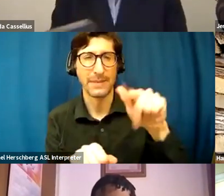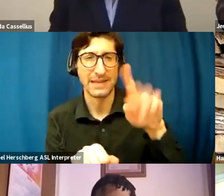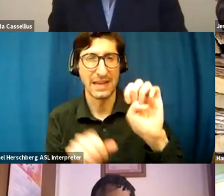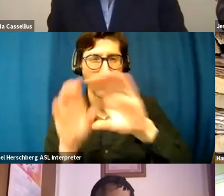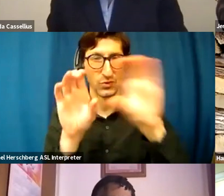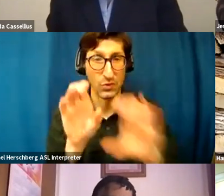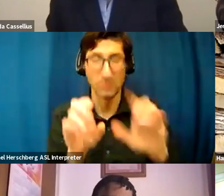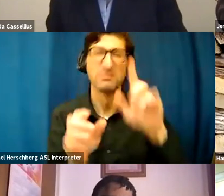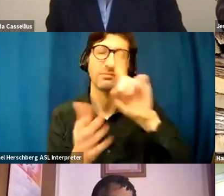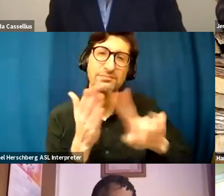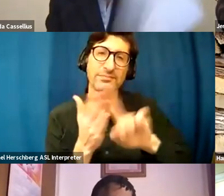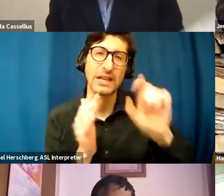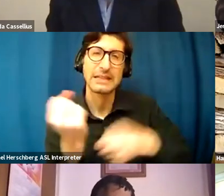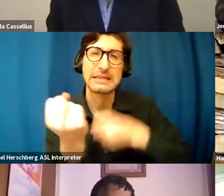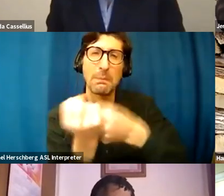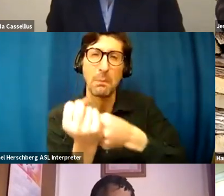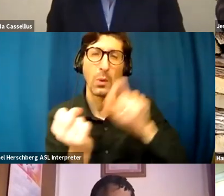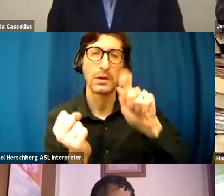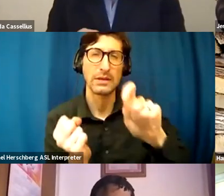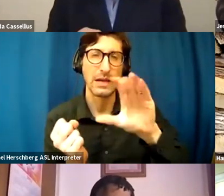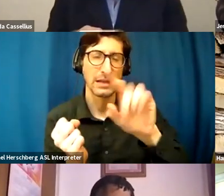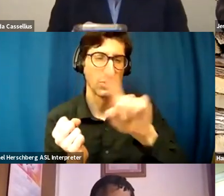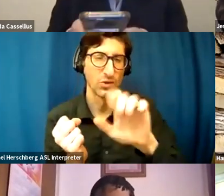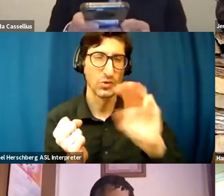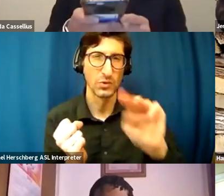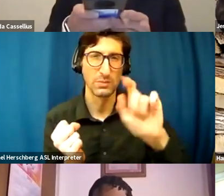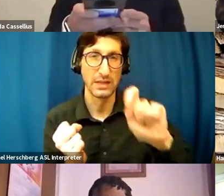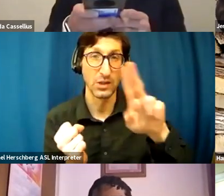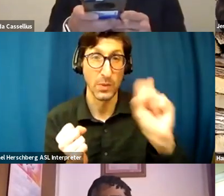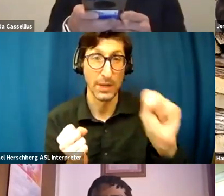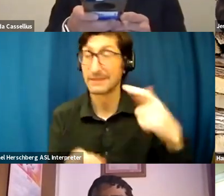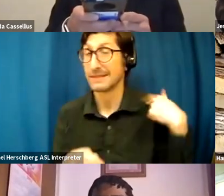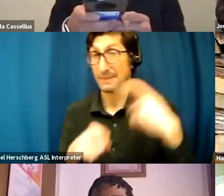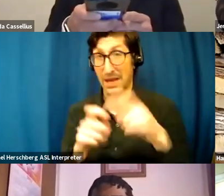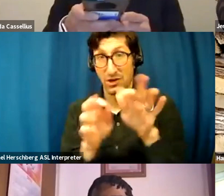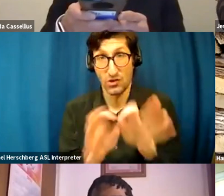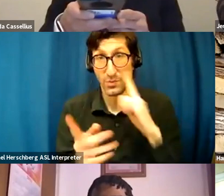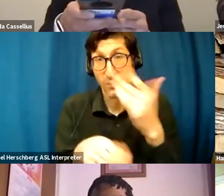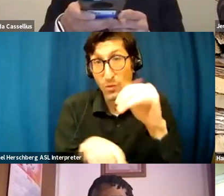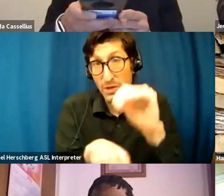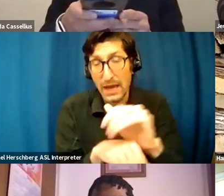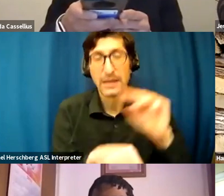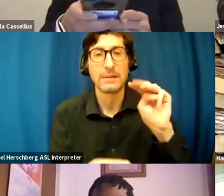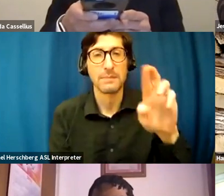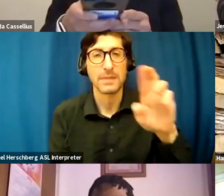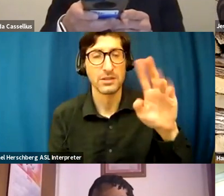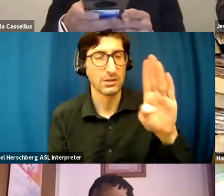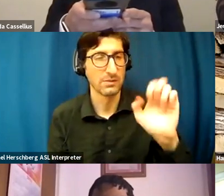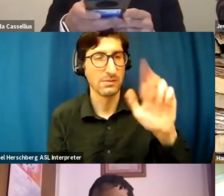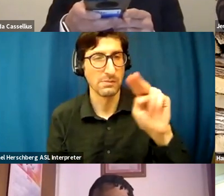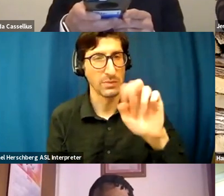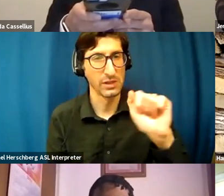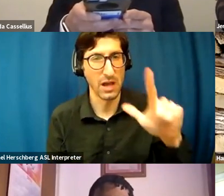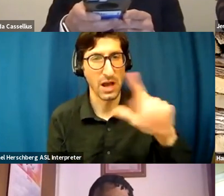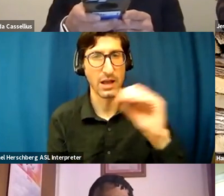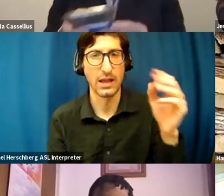visiting support.zoom.us. Our Spanish interpreters this evening, Mr. Bernal and Mr. Dominguez,